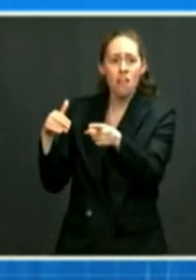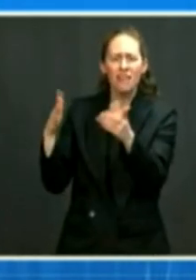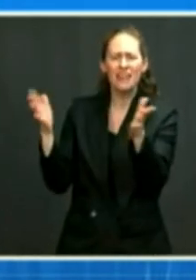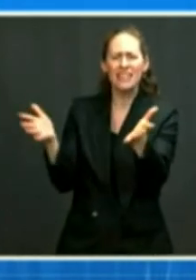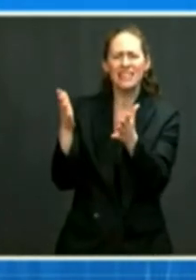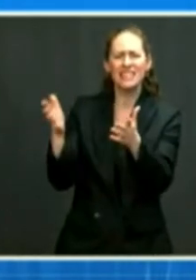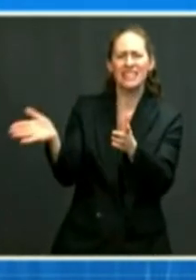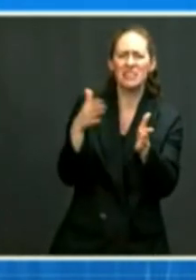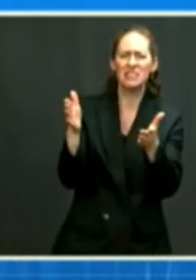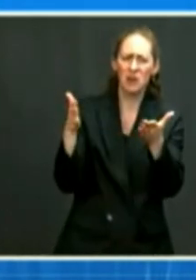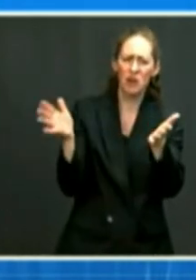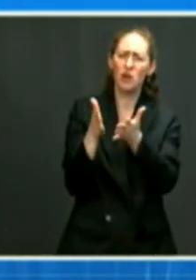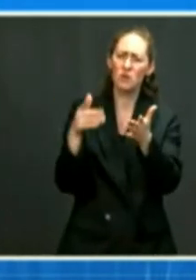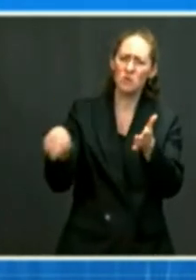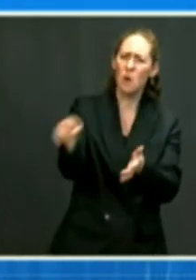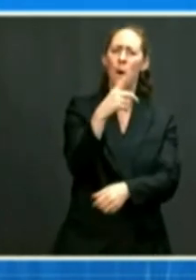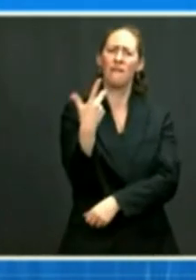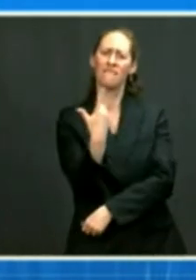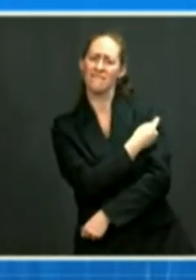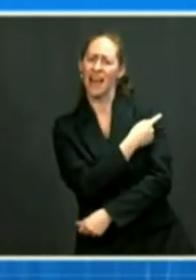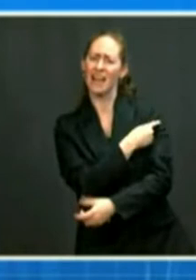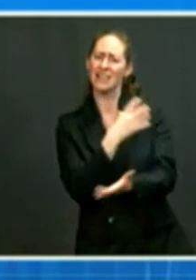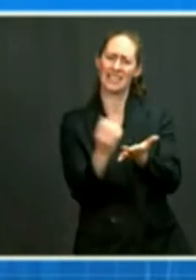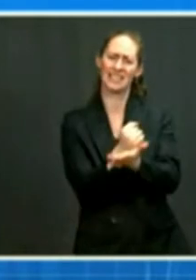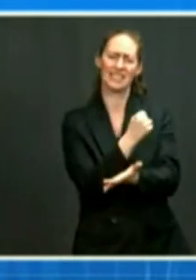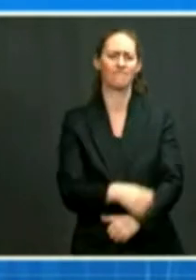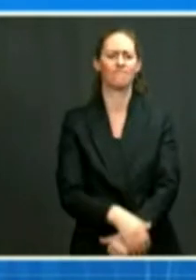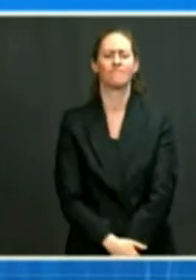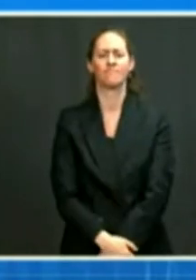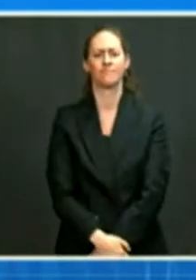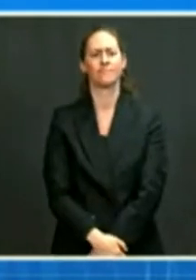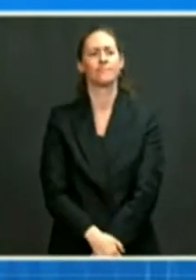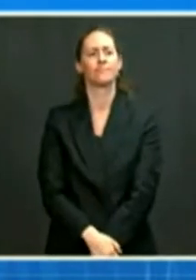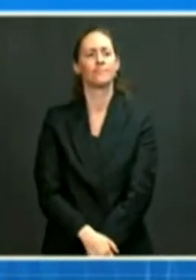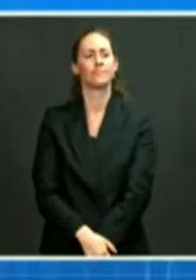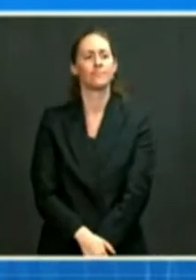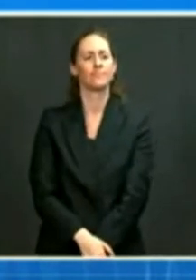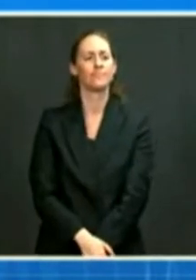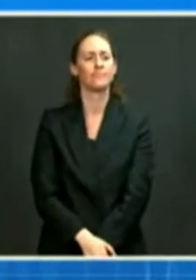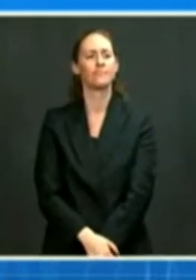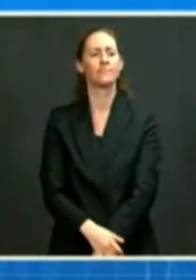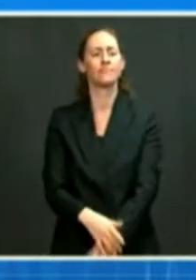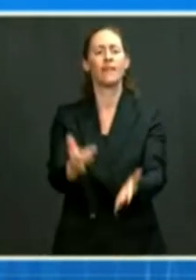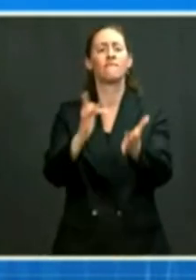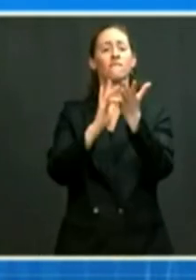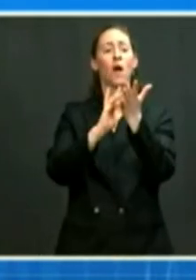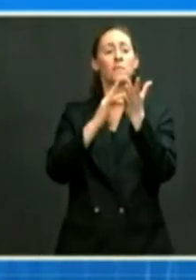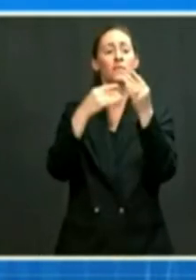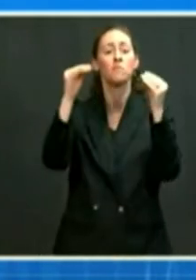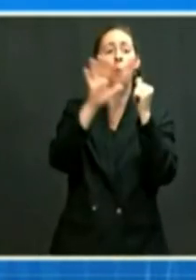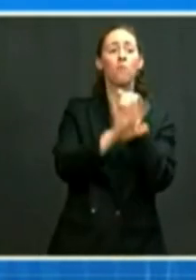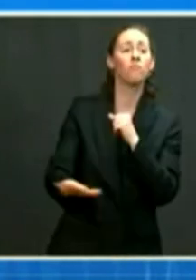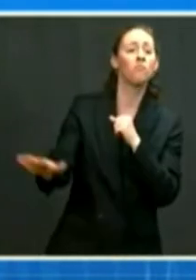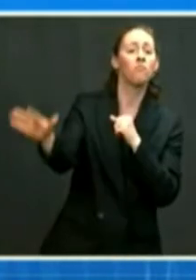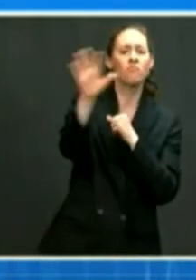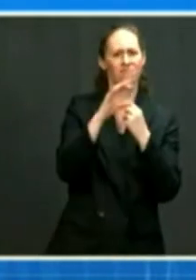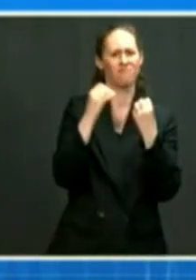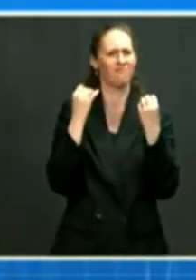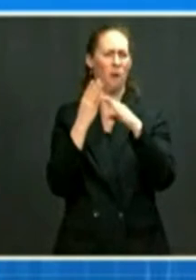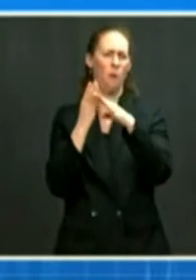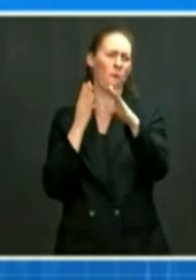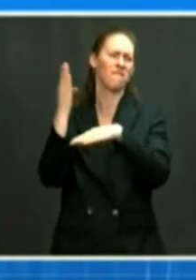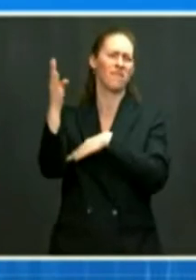shot. More than 20,000 local pharmacies in communities across the nation are now offering walk-in